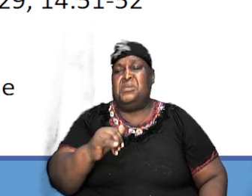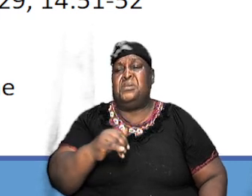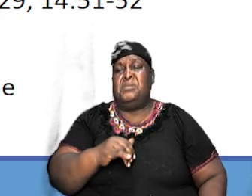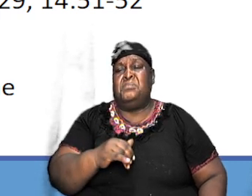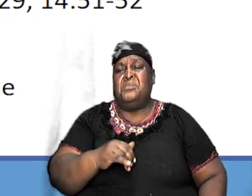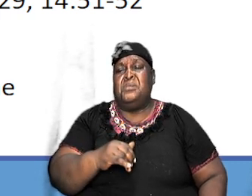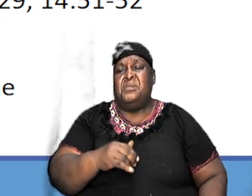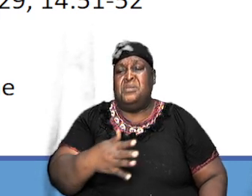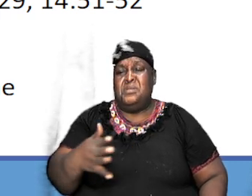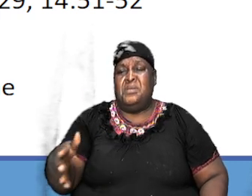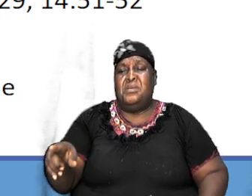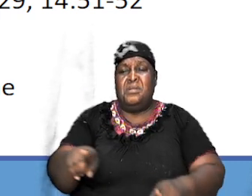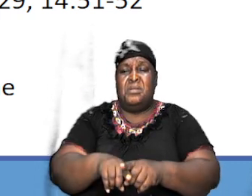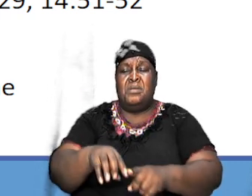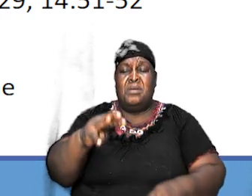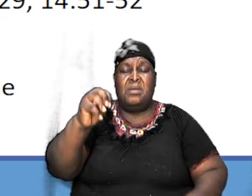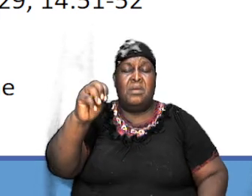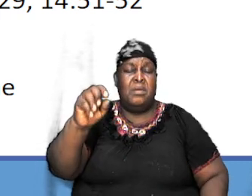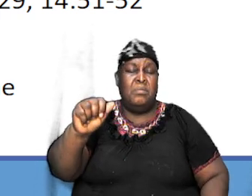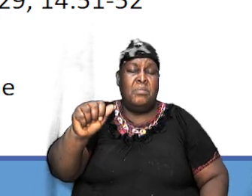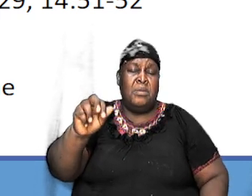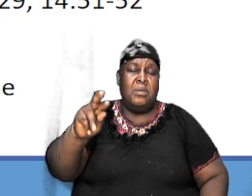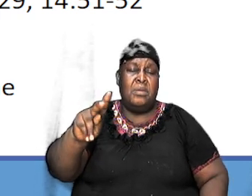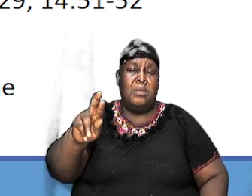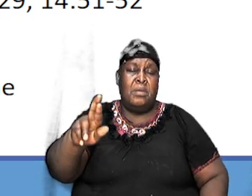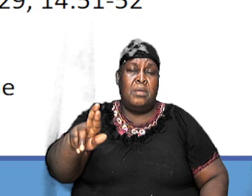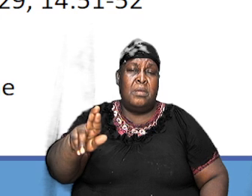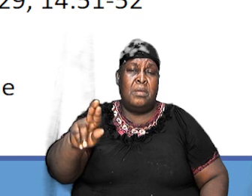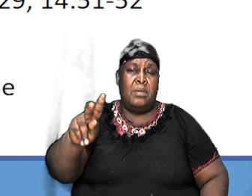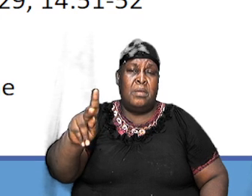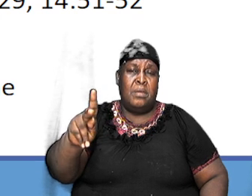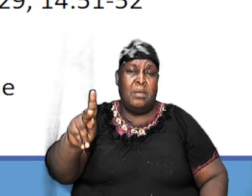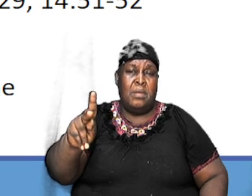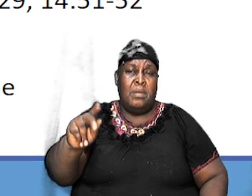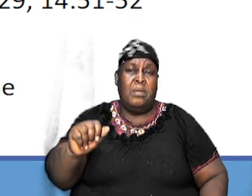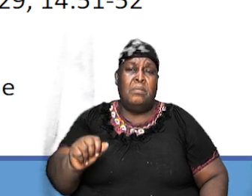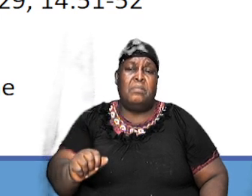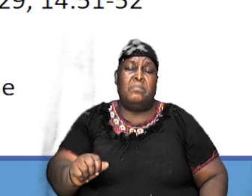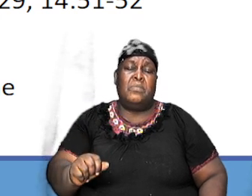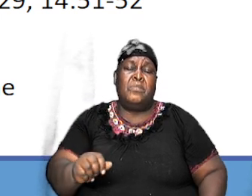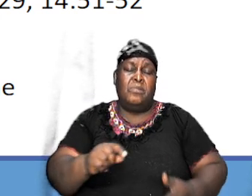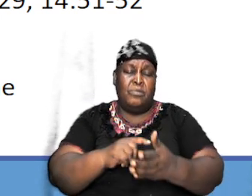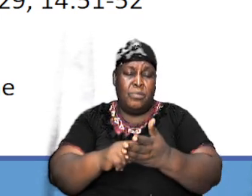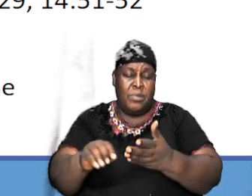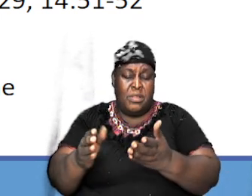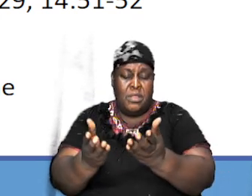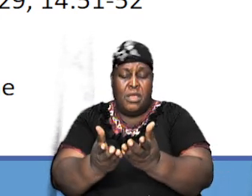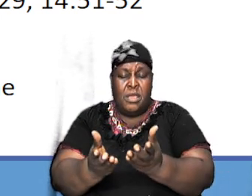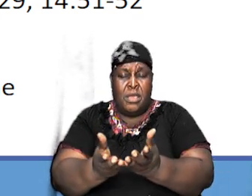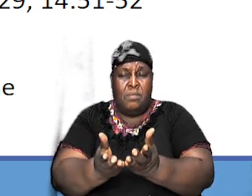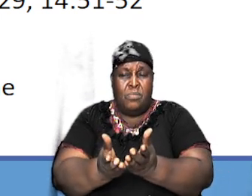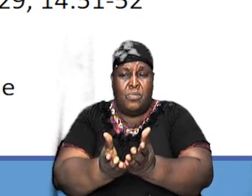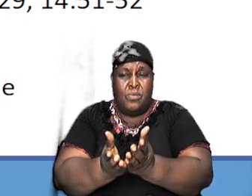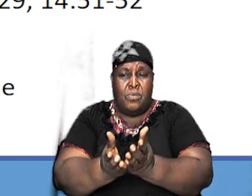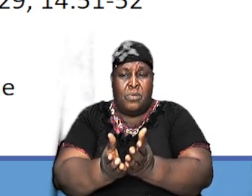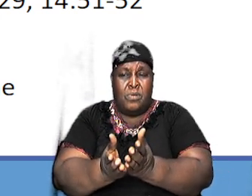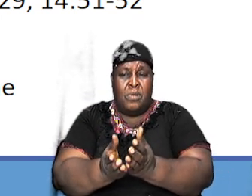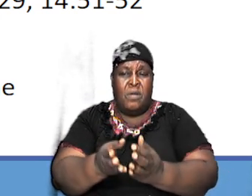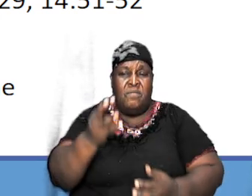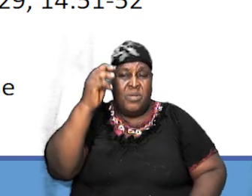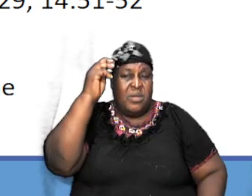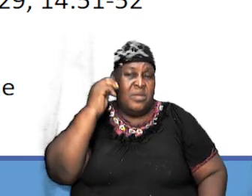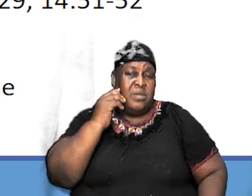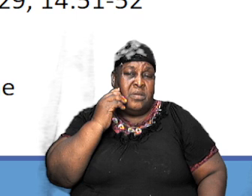So if you would have read the book of Matthew, you would have probably gone through three-quarters of the material that